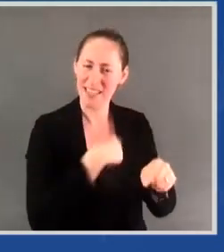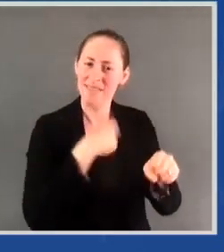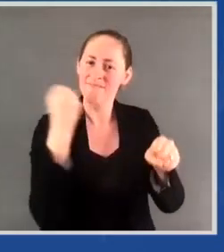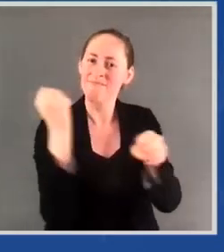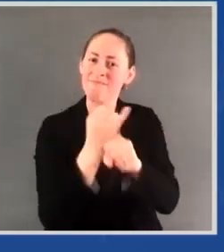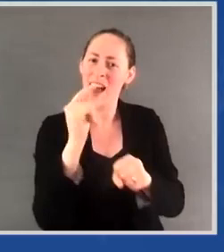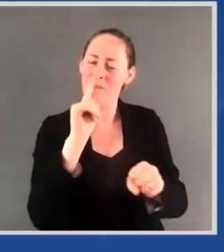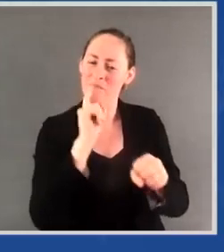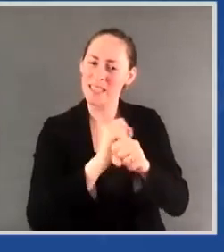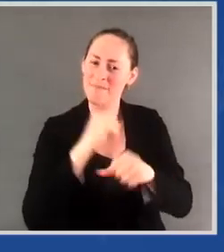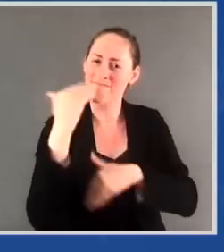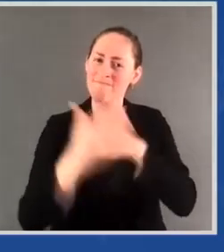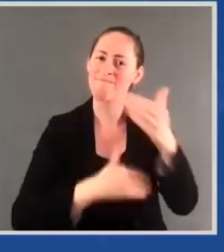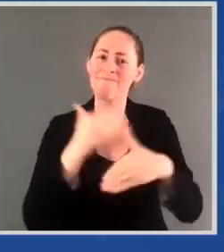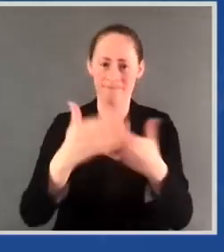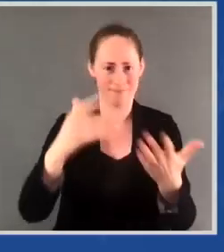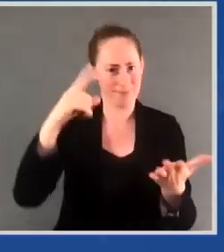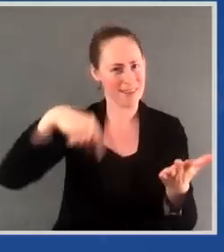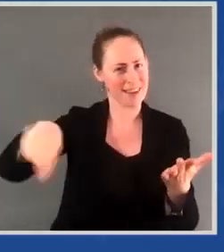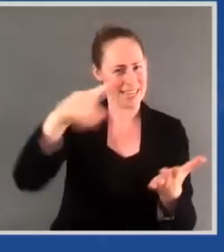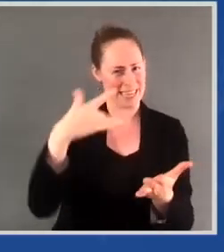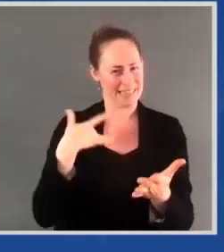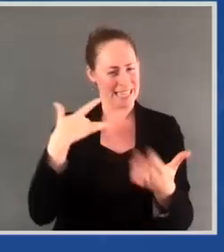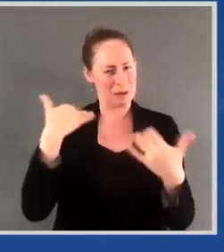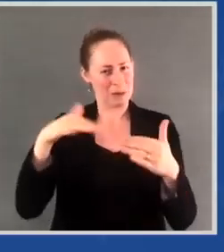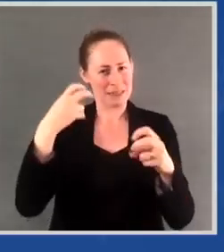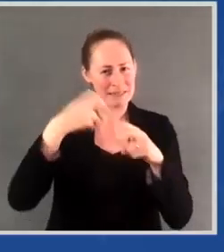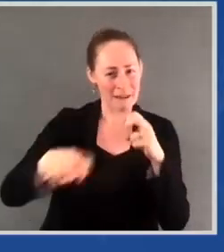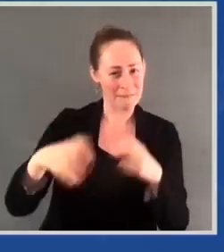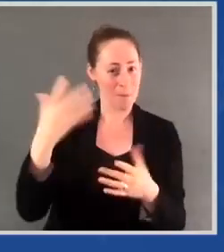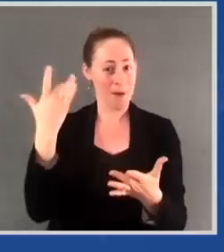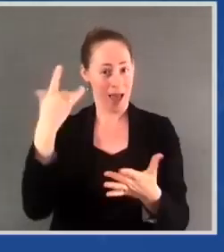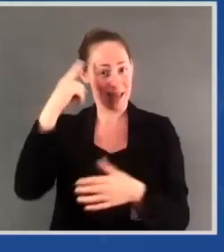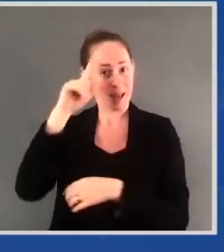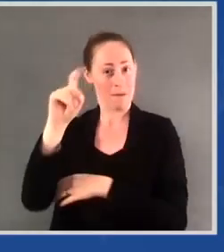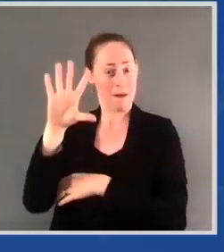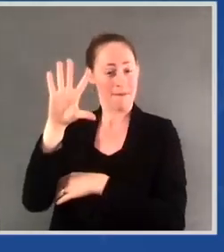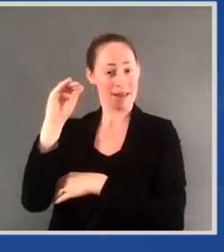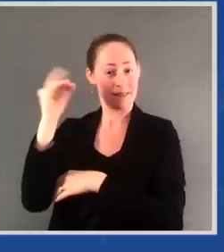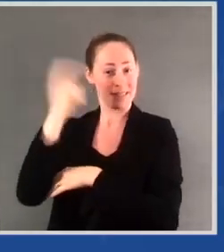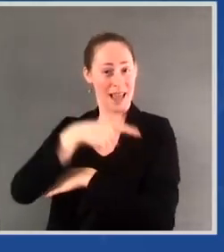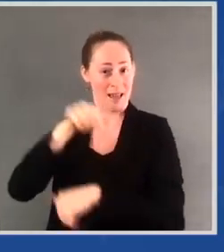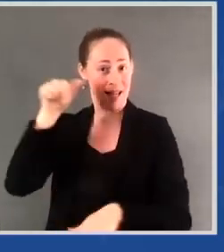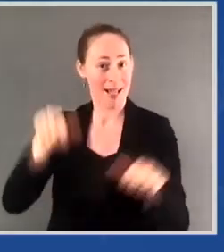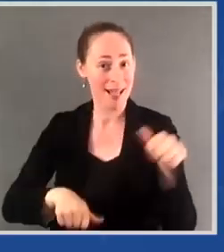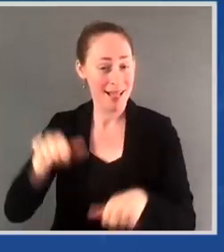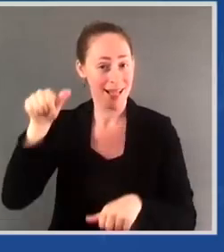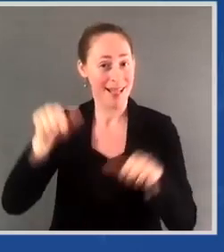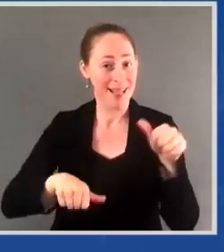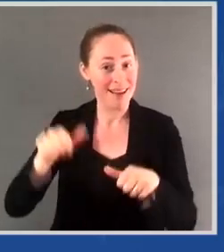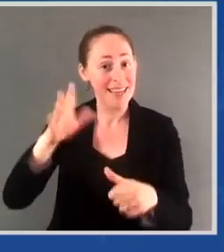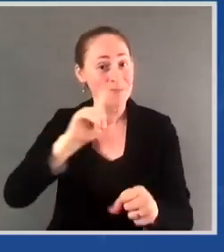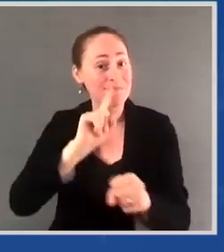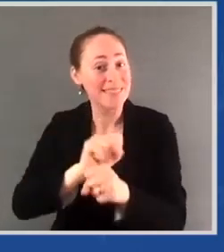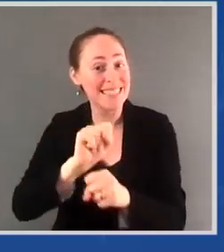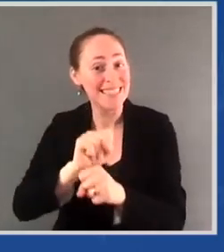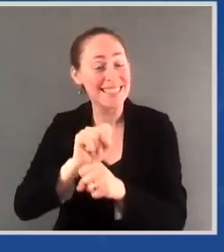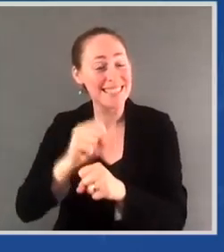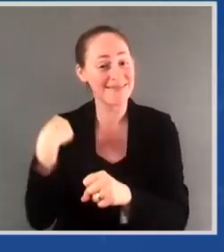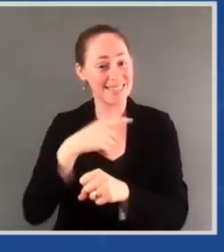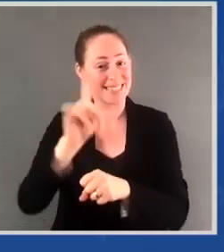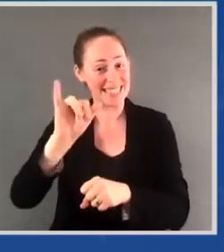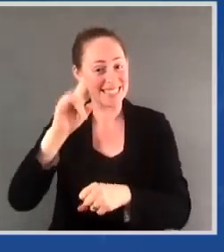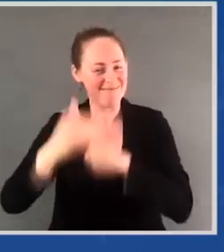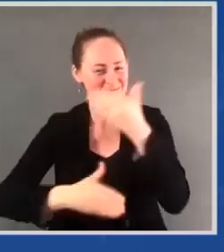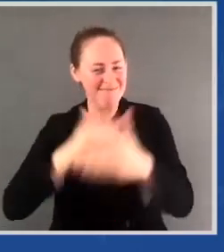shots in my first 100 days into people's arms. But we did it. We kept going. And what we're seeing is a truly